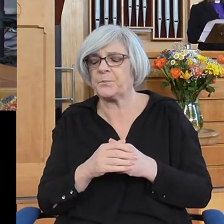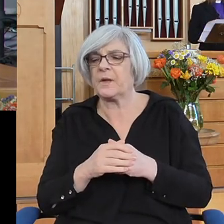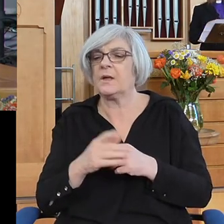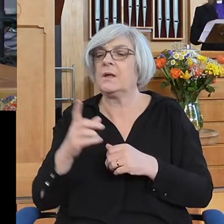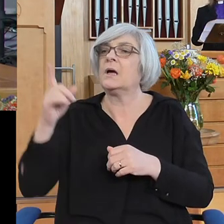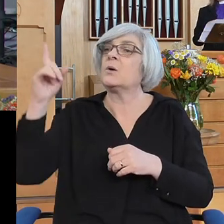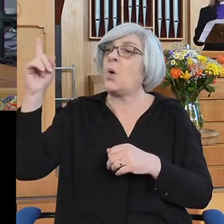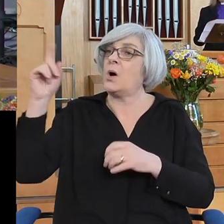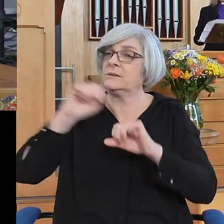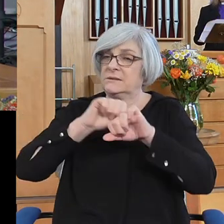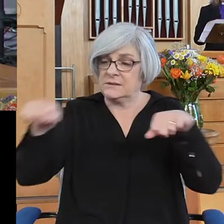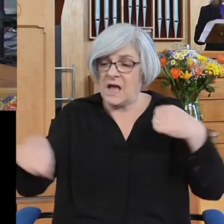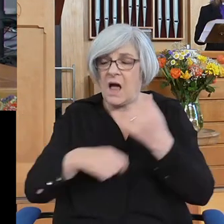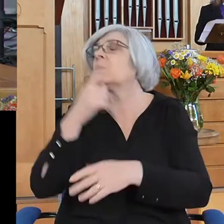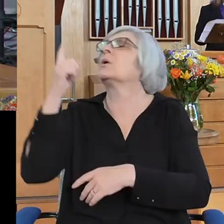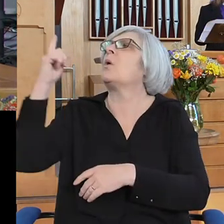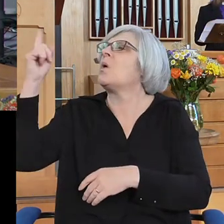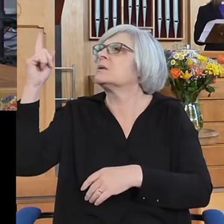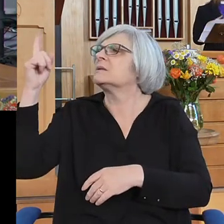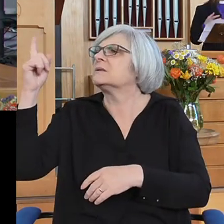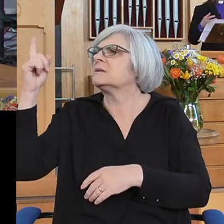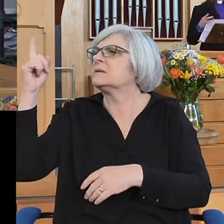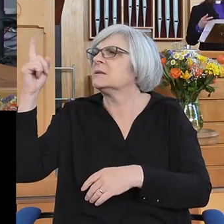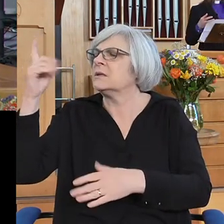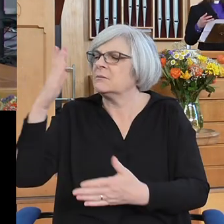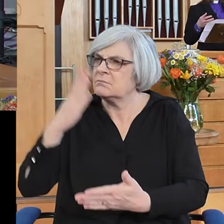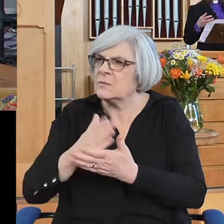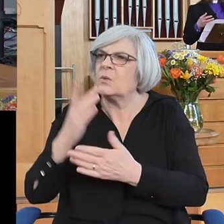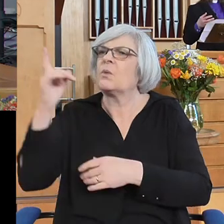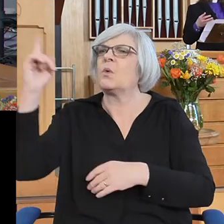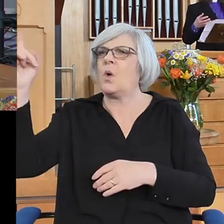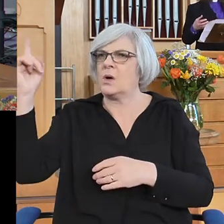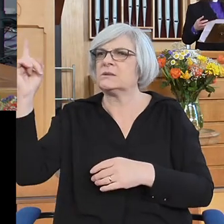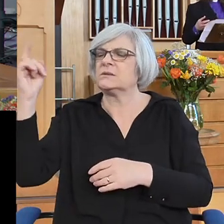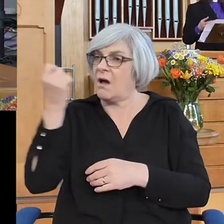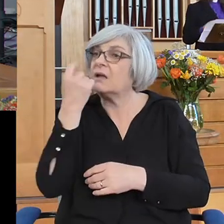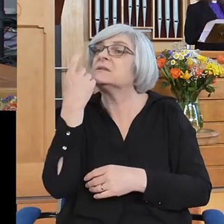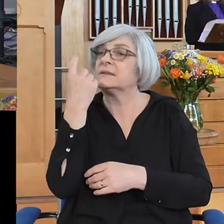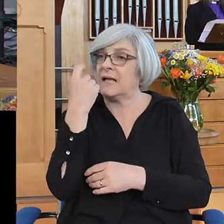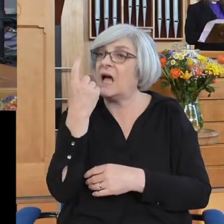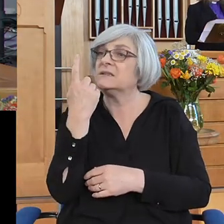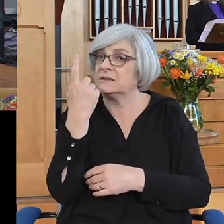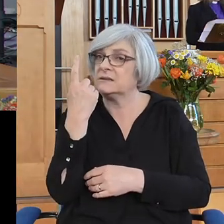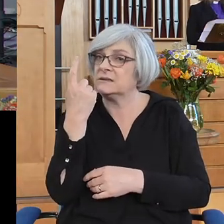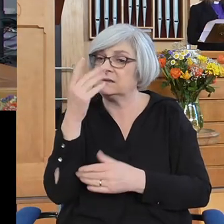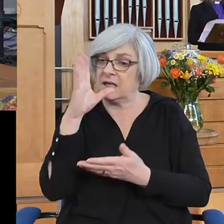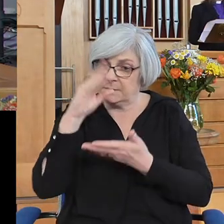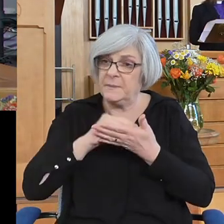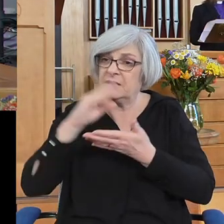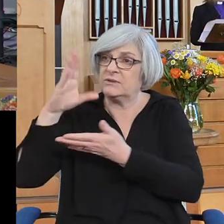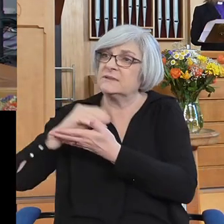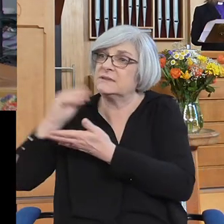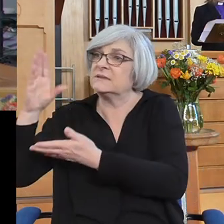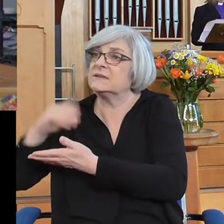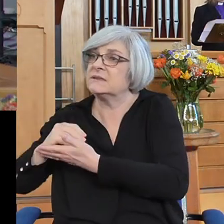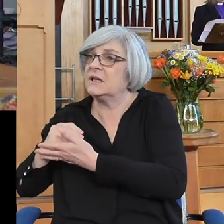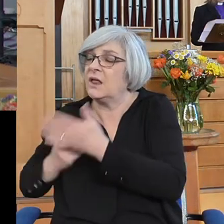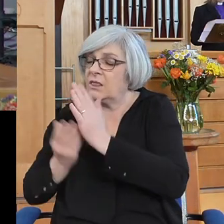God, our God, is the God who understands our experience through